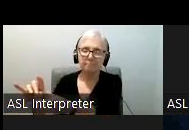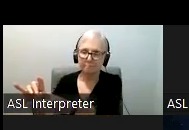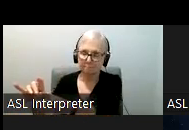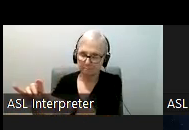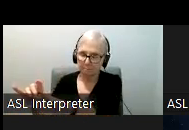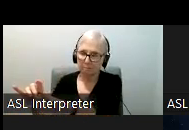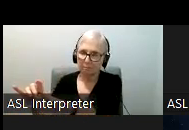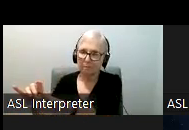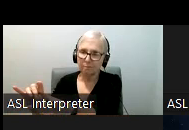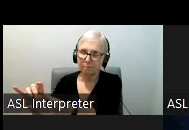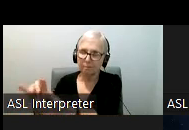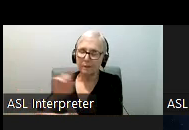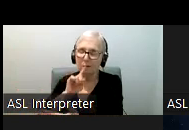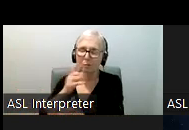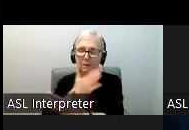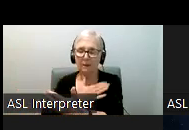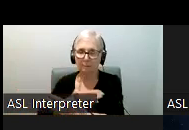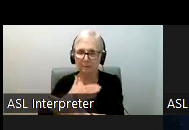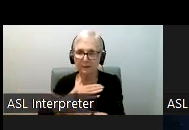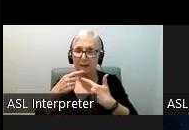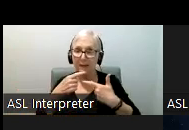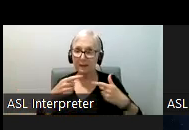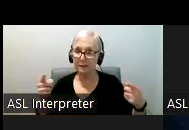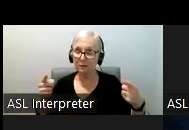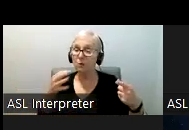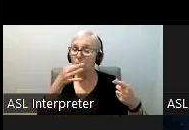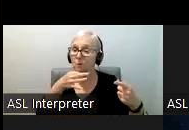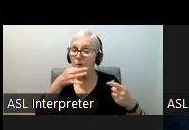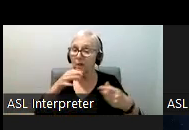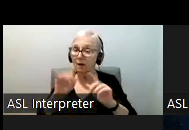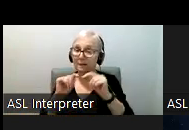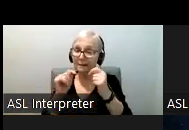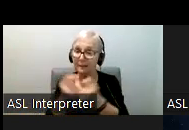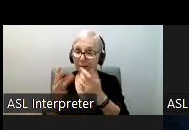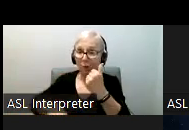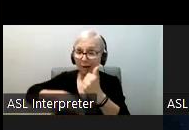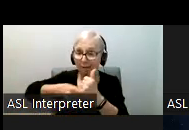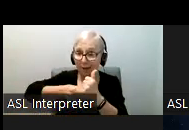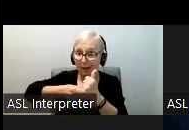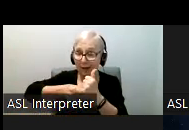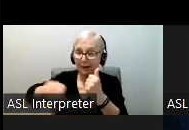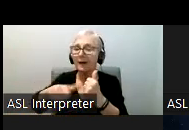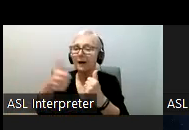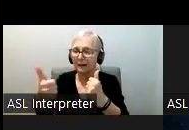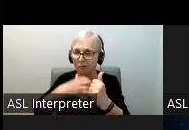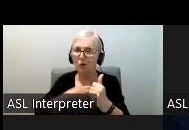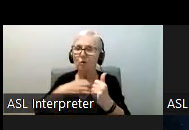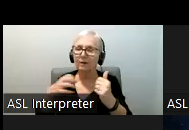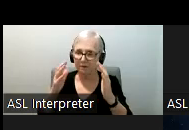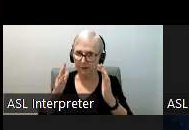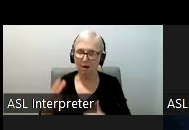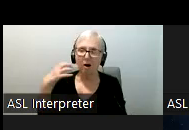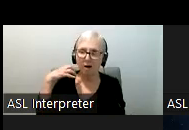And I'm really pleased to announce that soon our team will also be adding another grievance officer